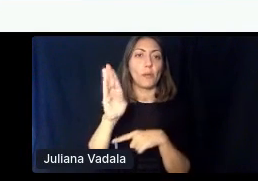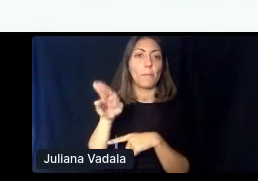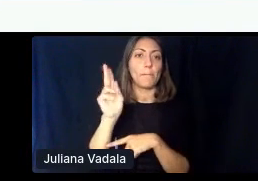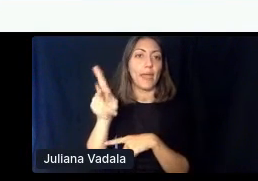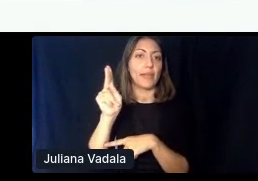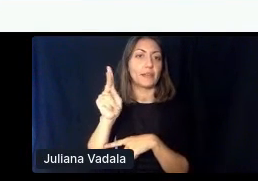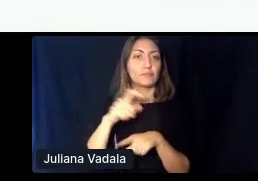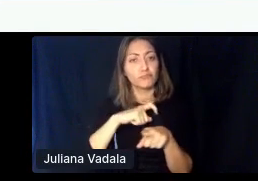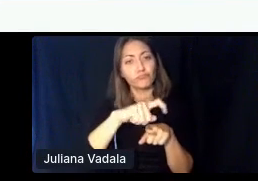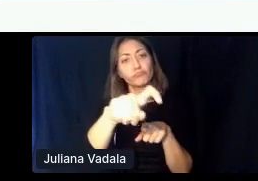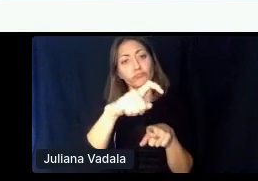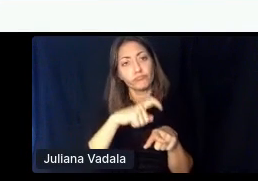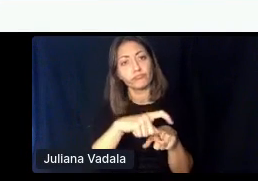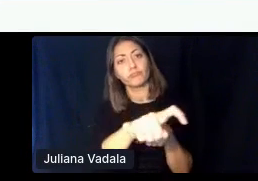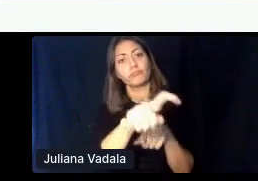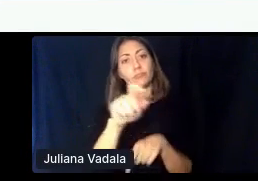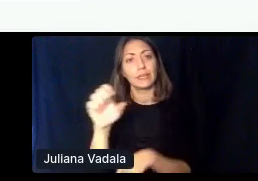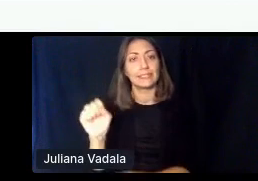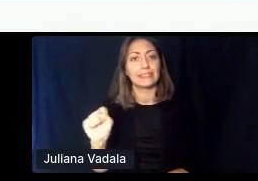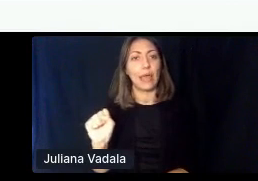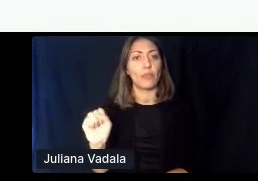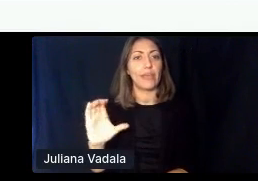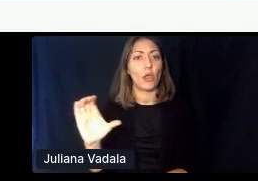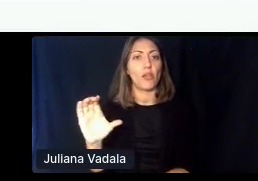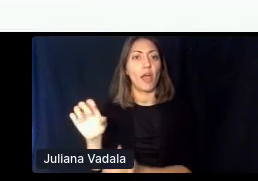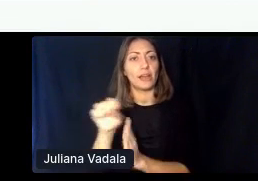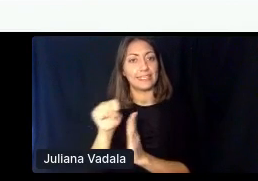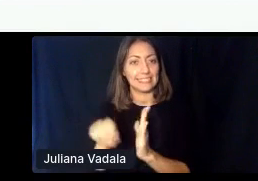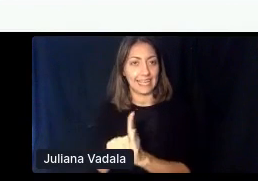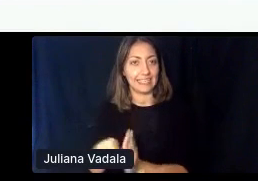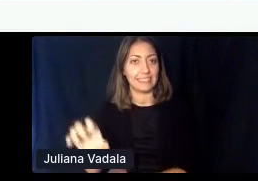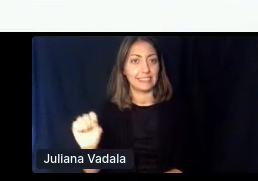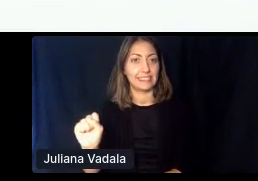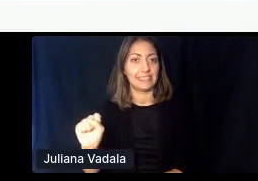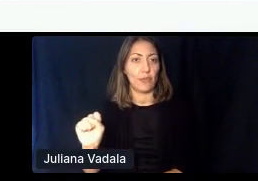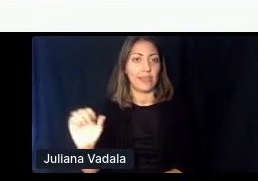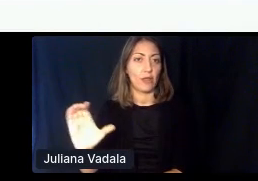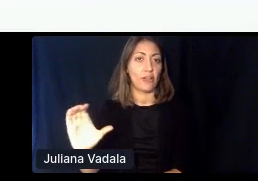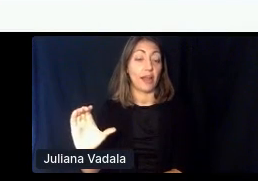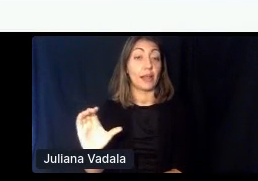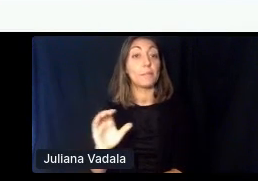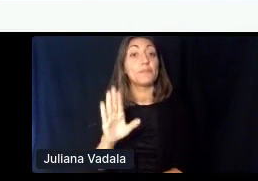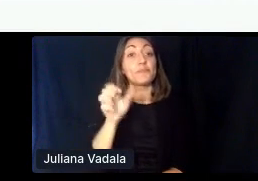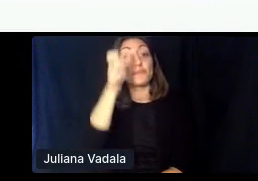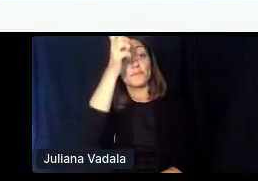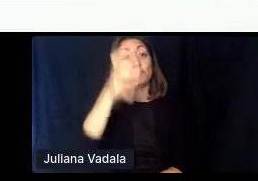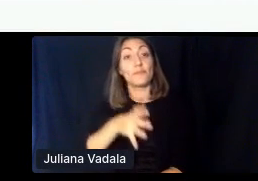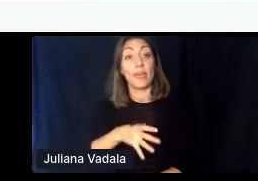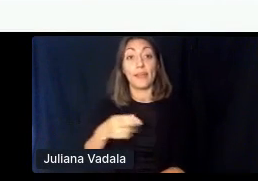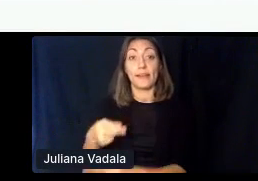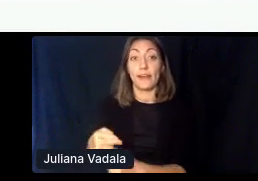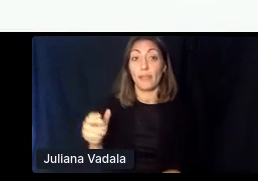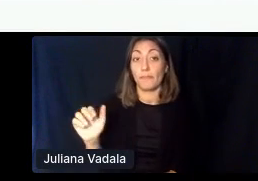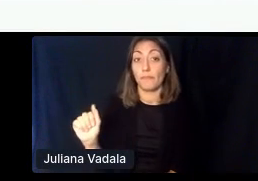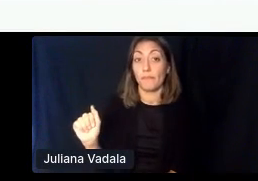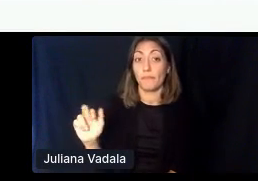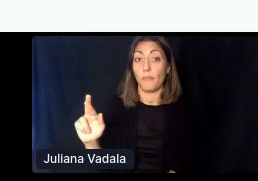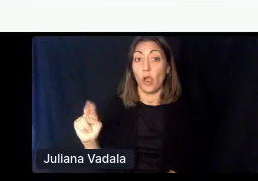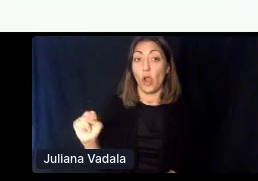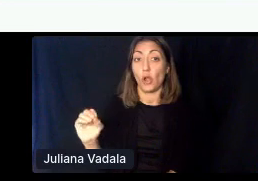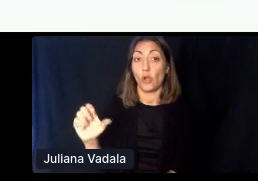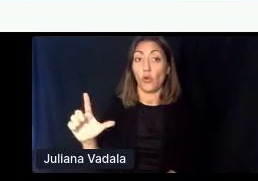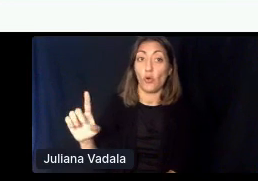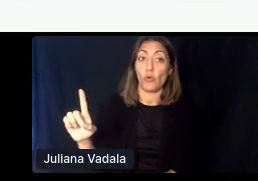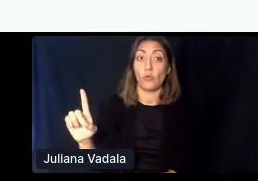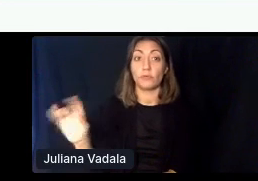up. And from the hello and the conversation, you notice that Arnold has a Southern accent, and we'll just imagine that's an accent that you did not